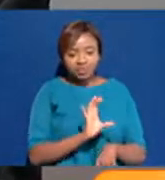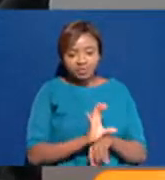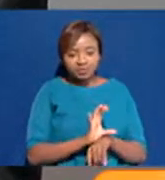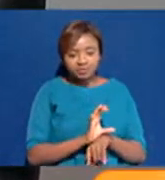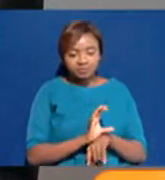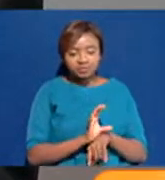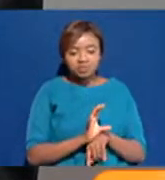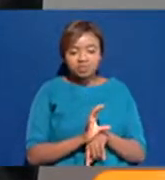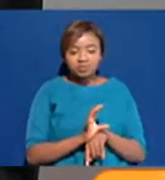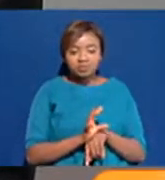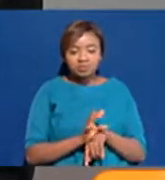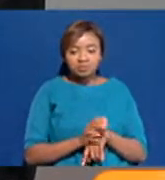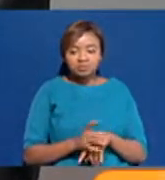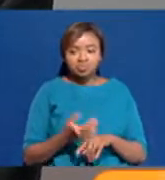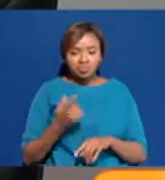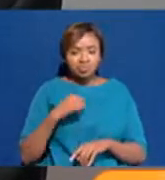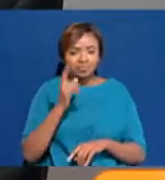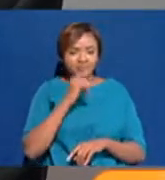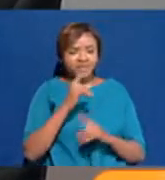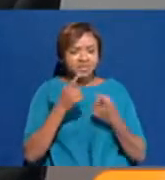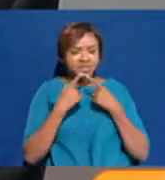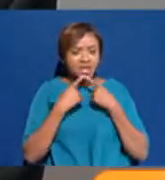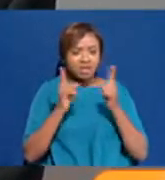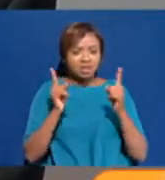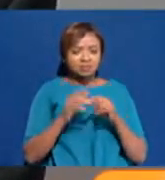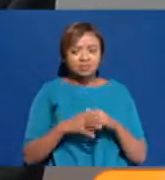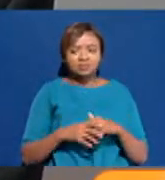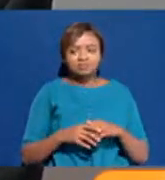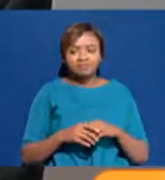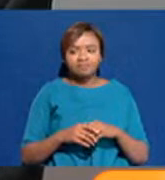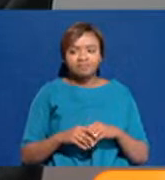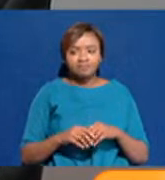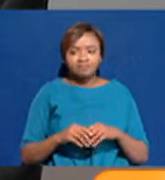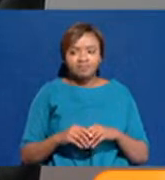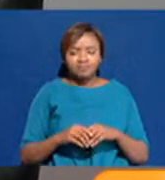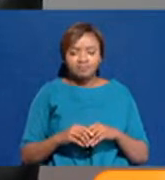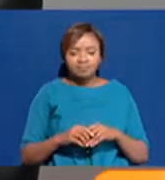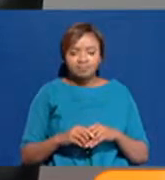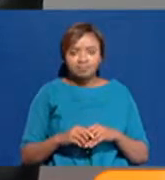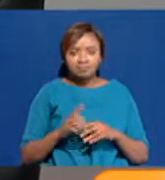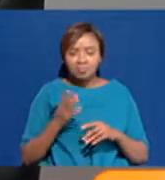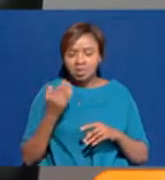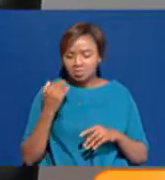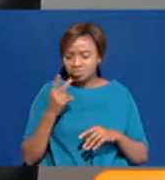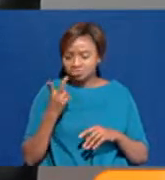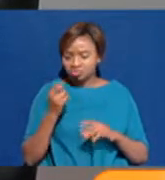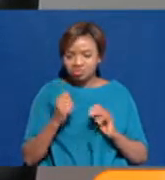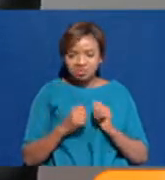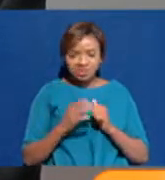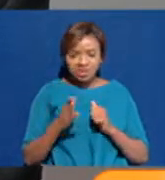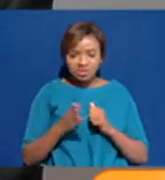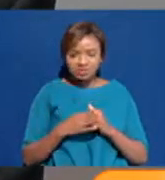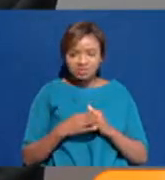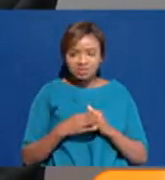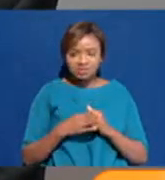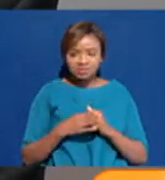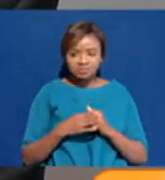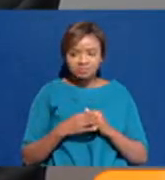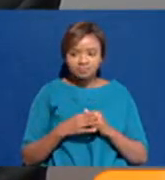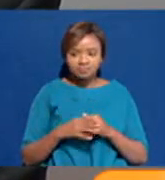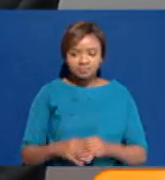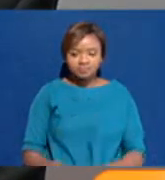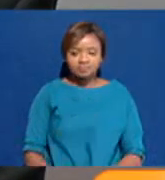which we already made and announced as Catholic Church in Subukia, if you remember, in 2019, before the